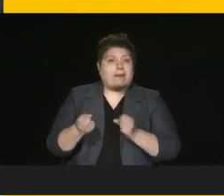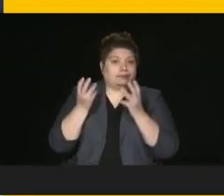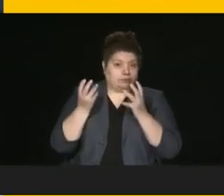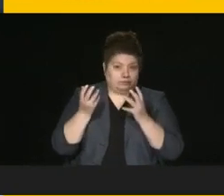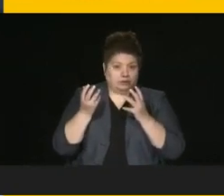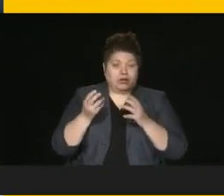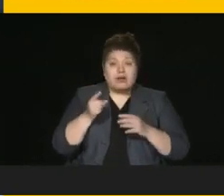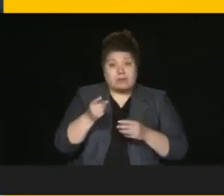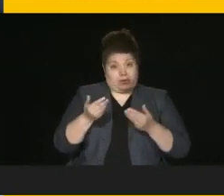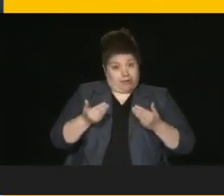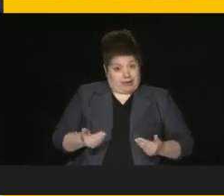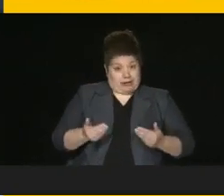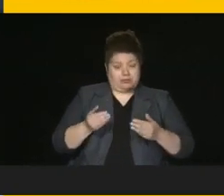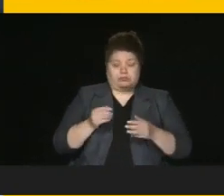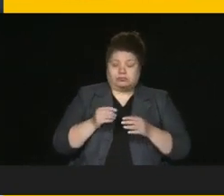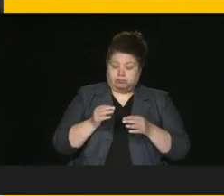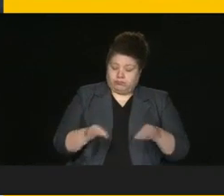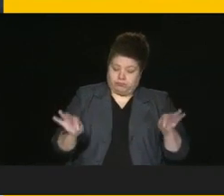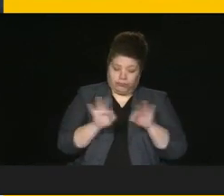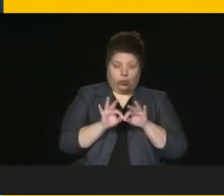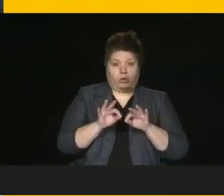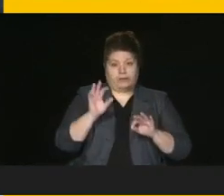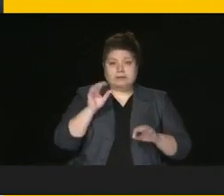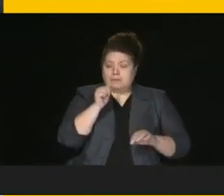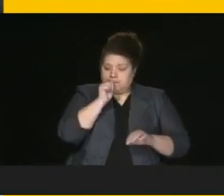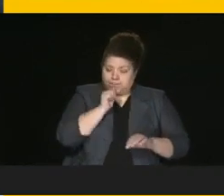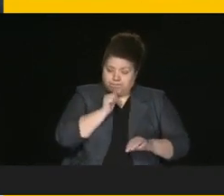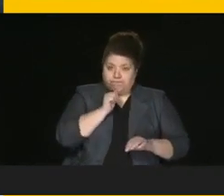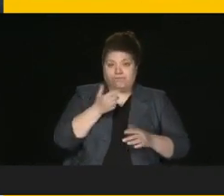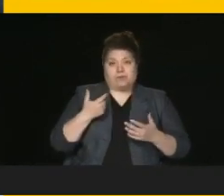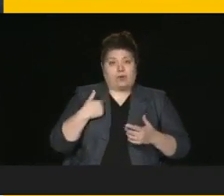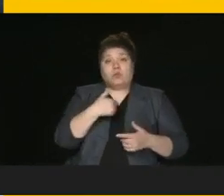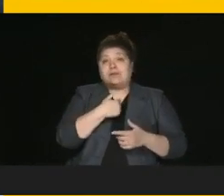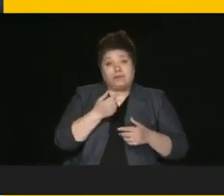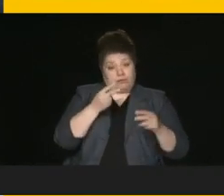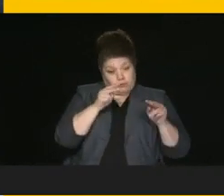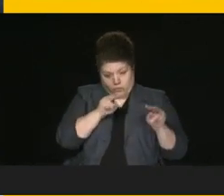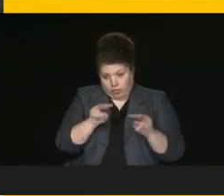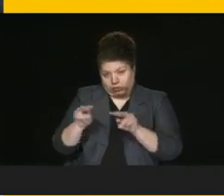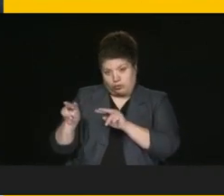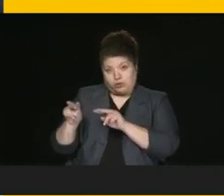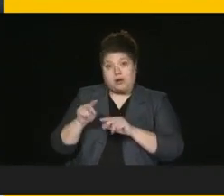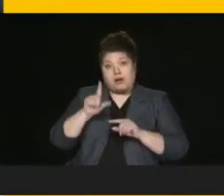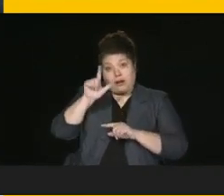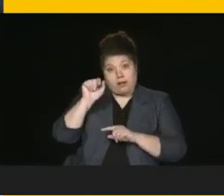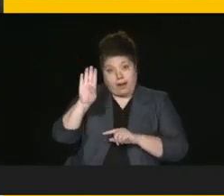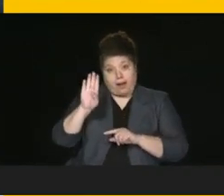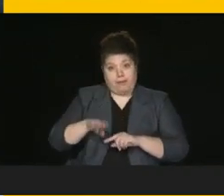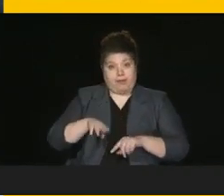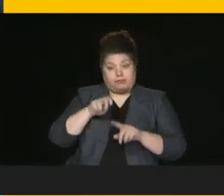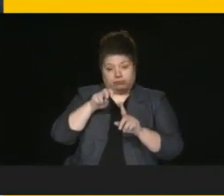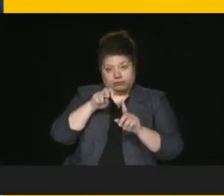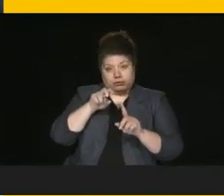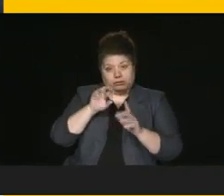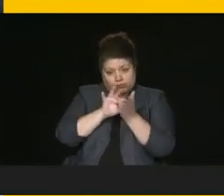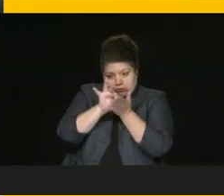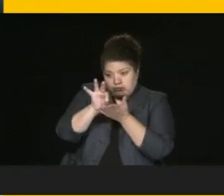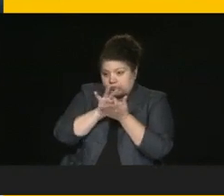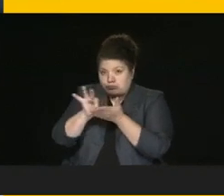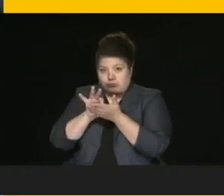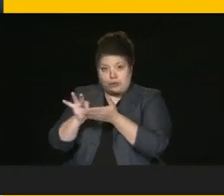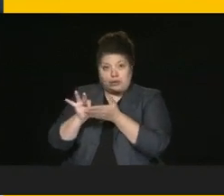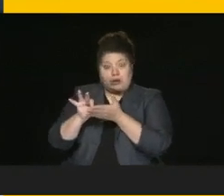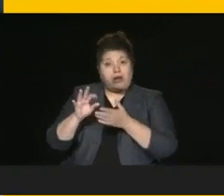tracking and monitoring system and a lab system to quickly identify